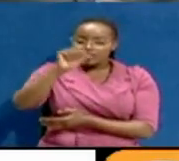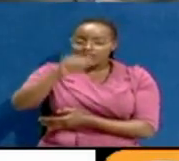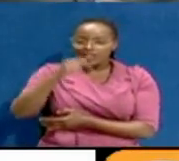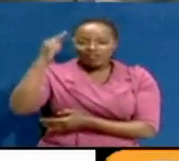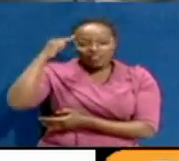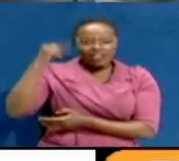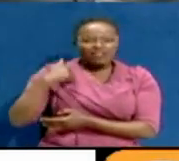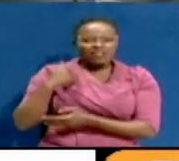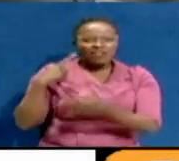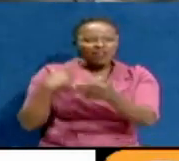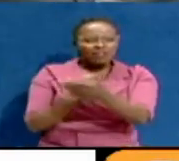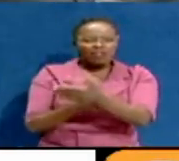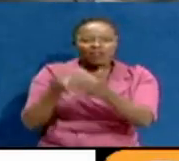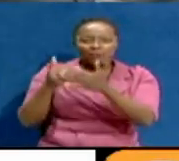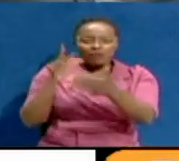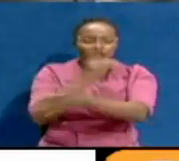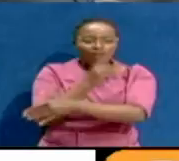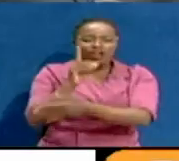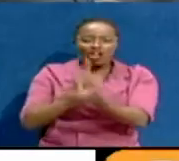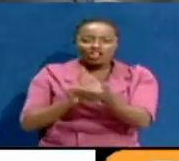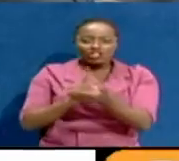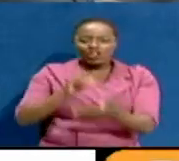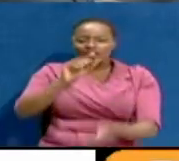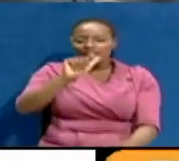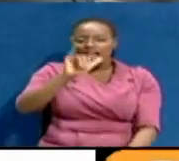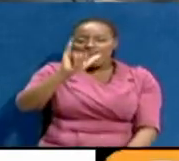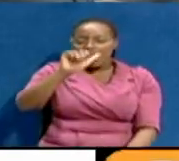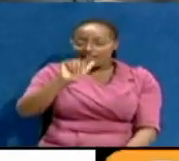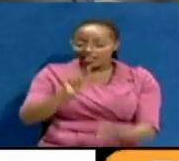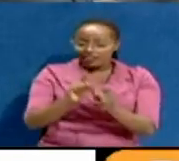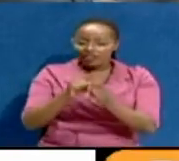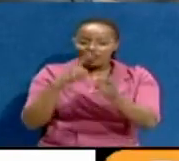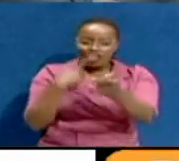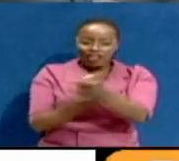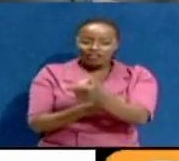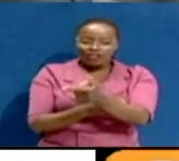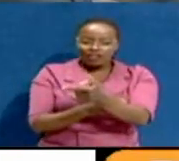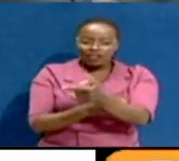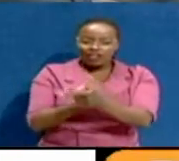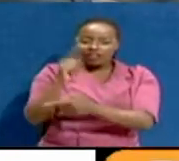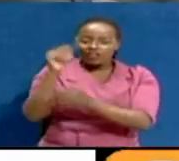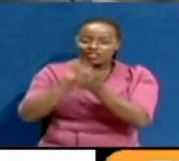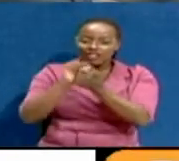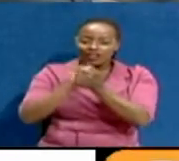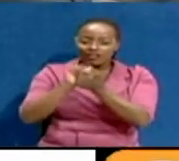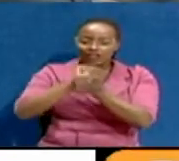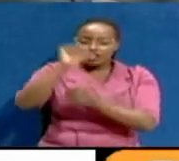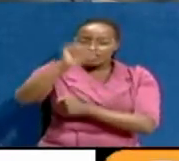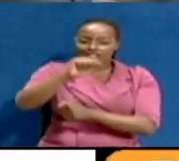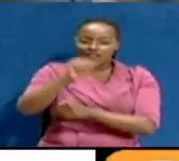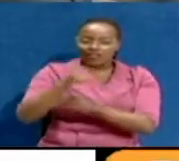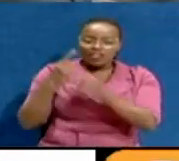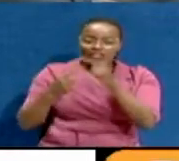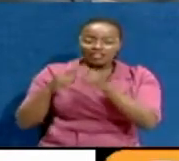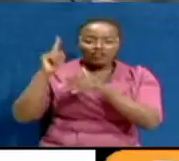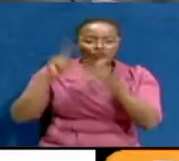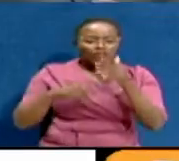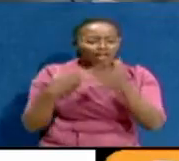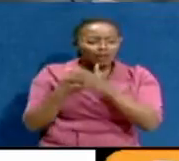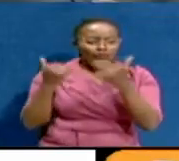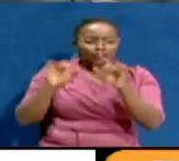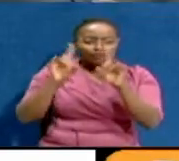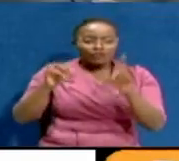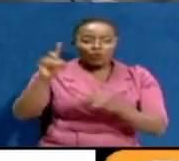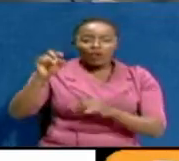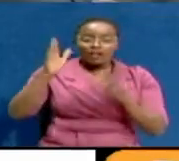was. I think I was vaccinated before Dr. Aya. Okay. I was vaccinated on the first Friday. Yeah. What has your experience been like so far?